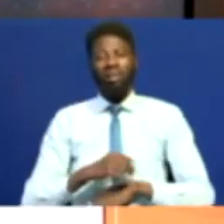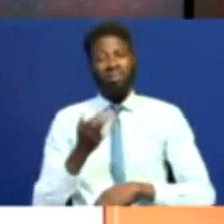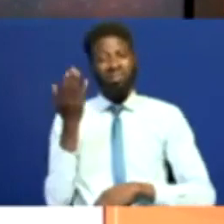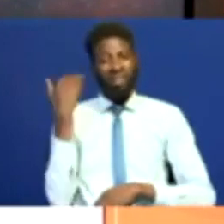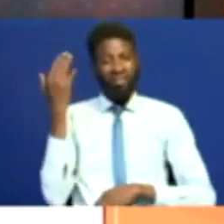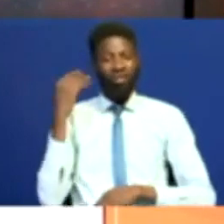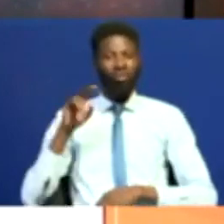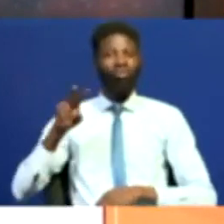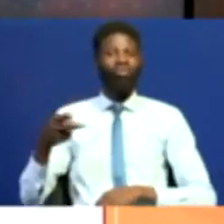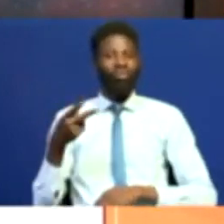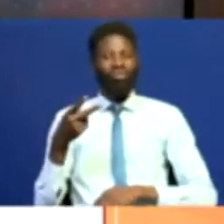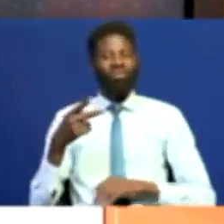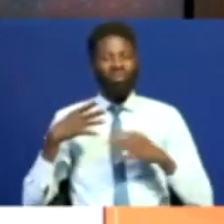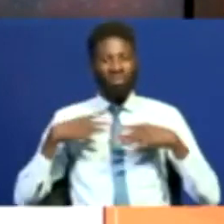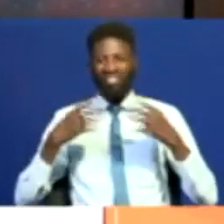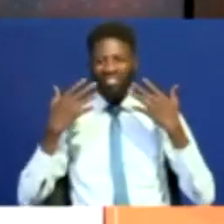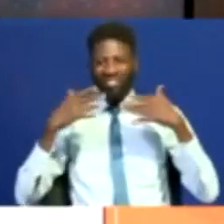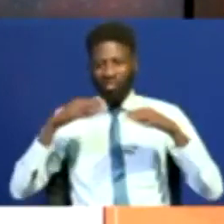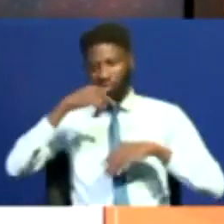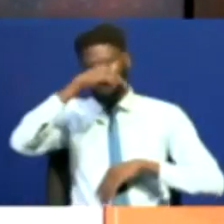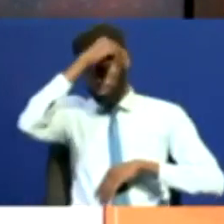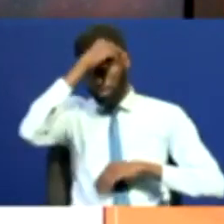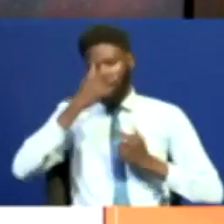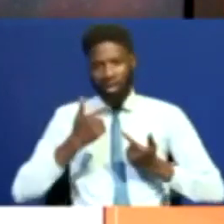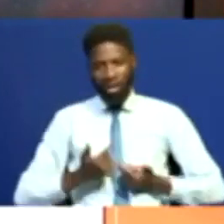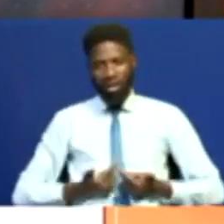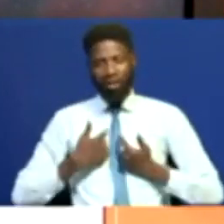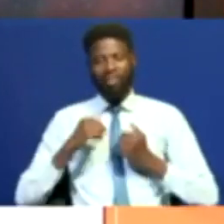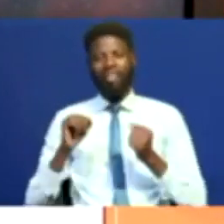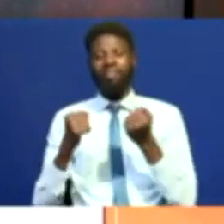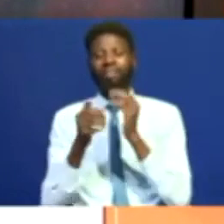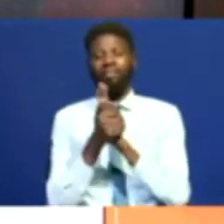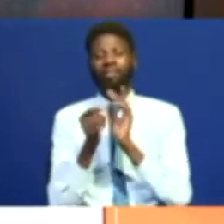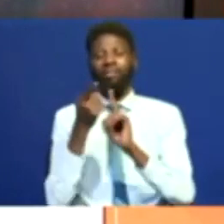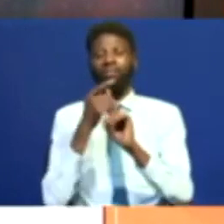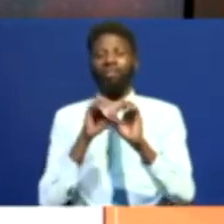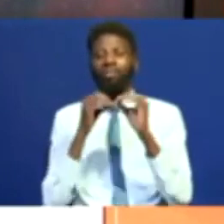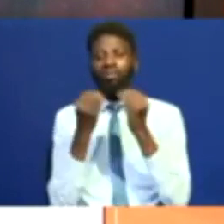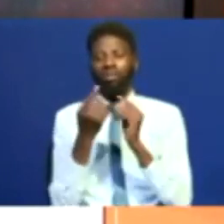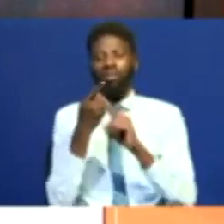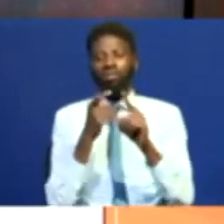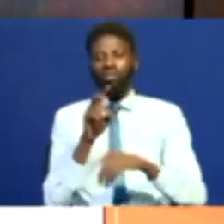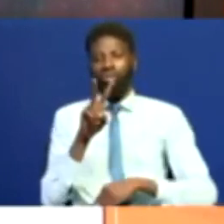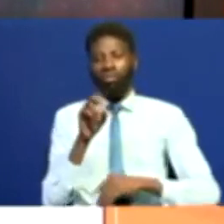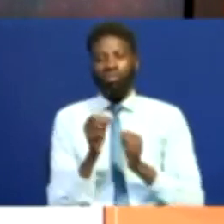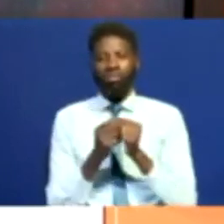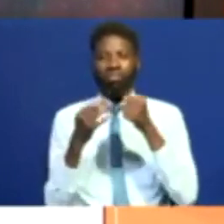who have graduated with the same life-saving skills from the organization since the year 2018.